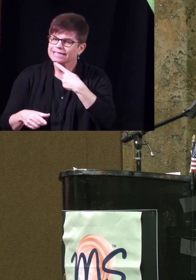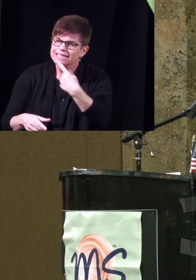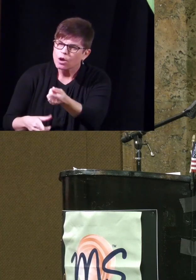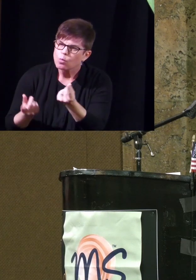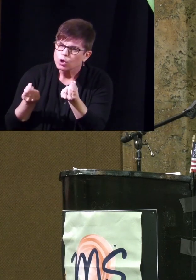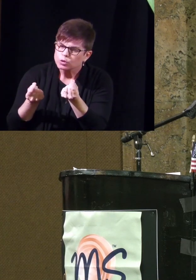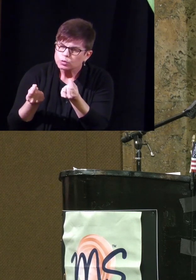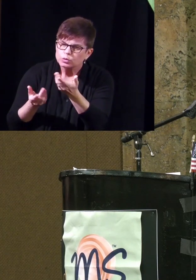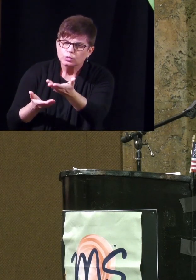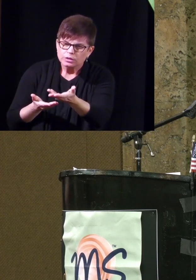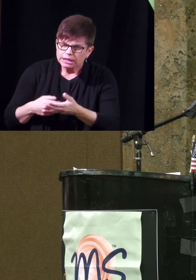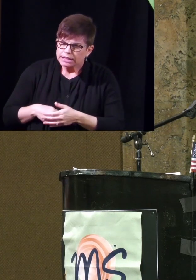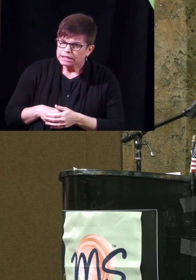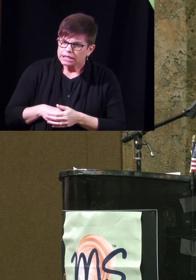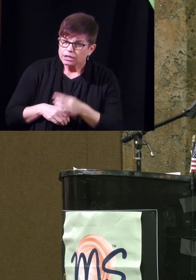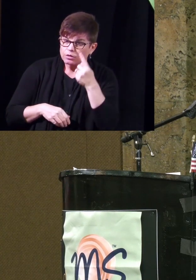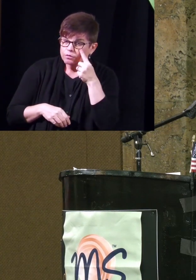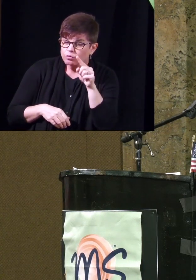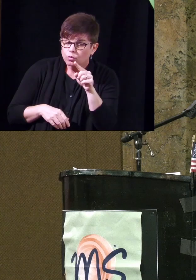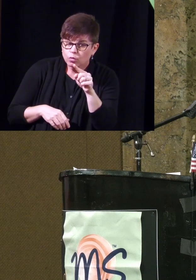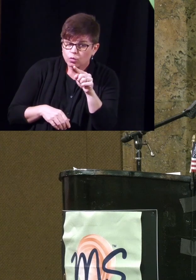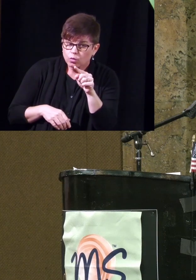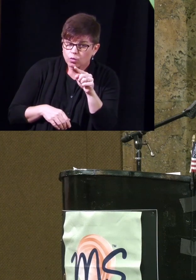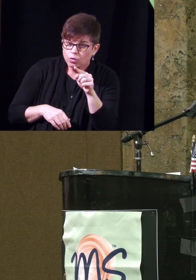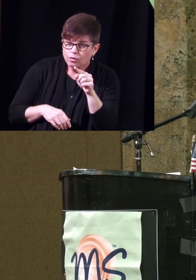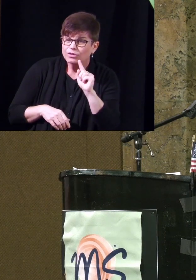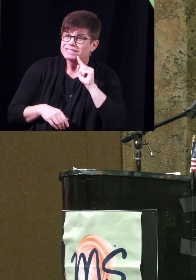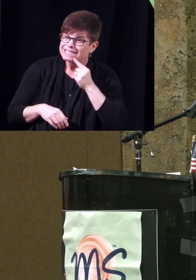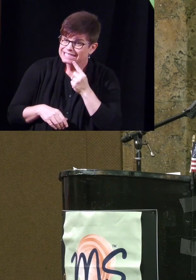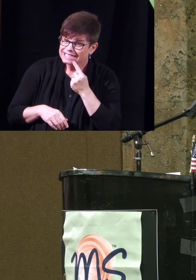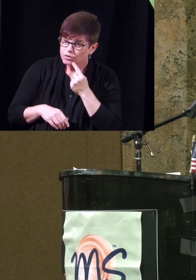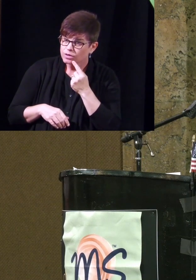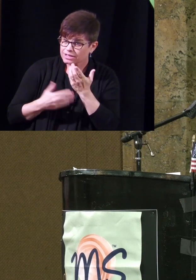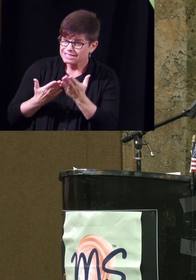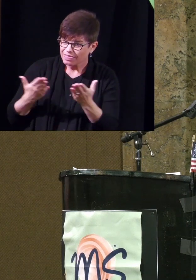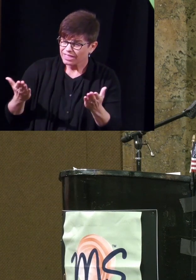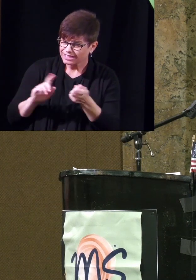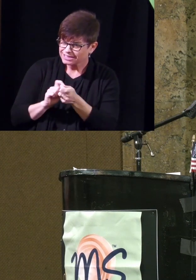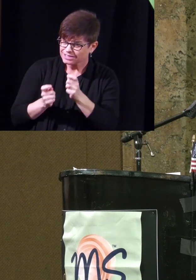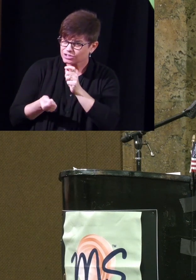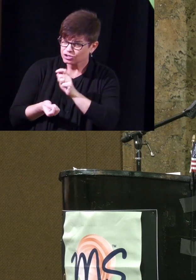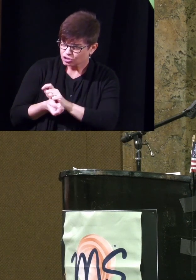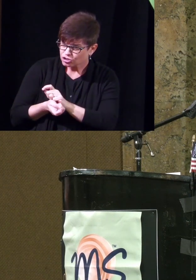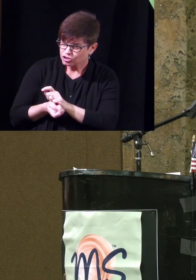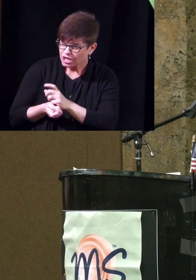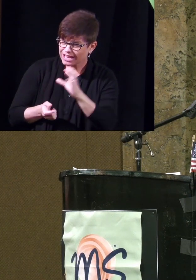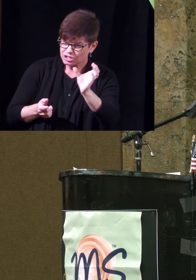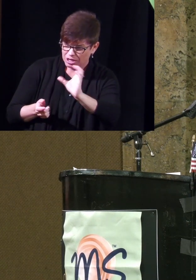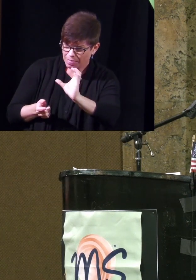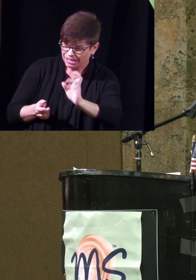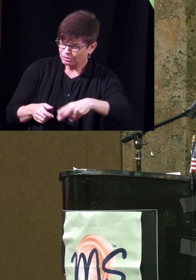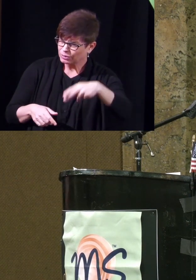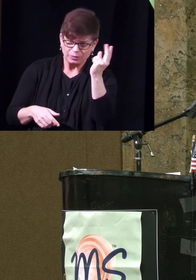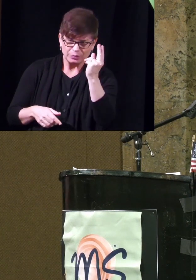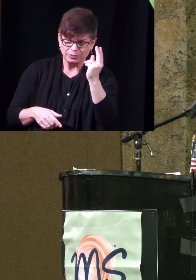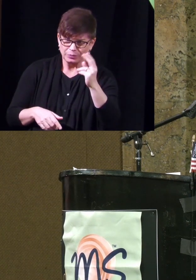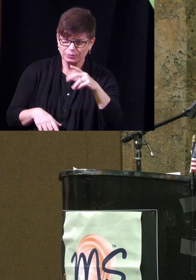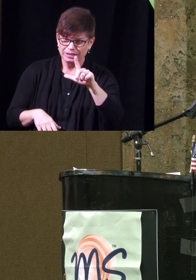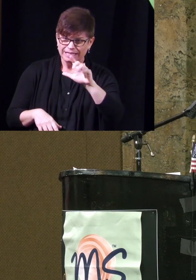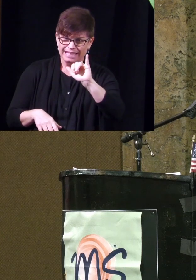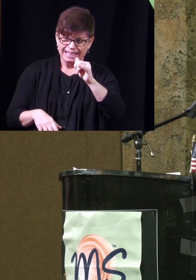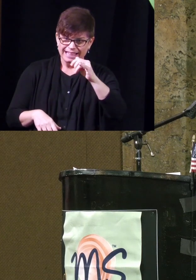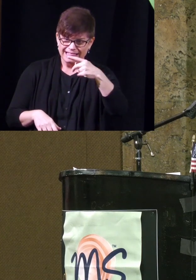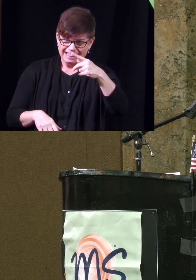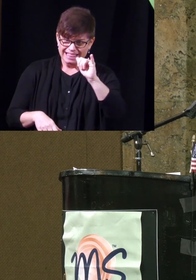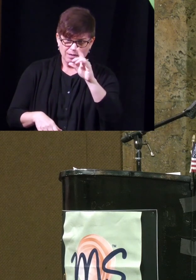for this serious position of your cholesterol and your lipids are completely out of, what are you doing about